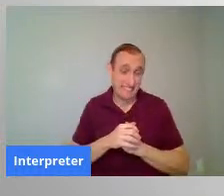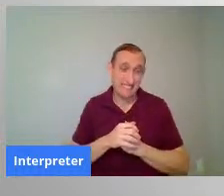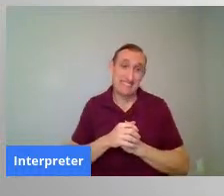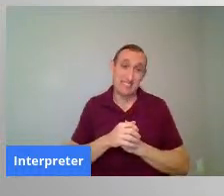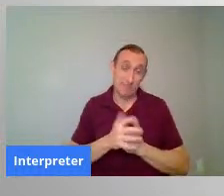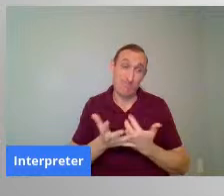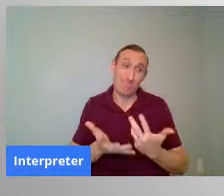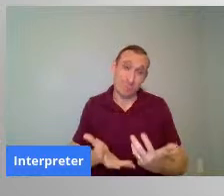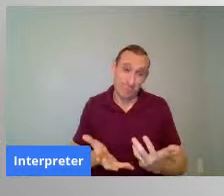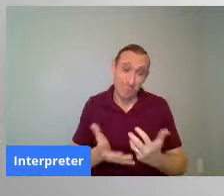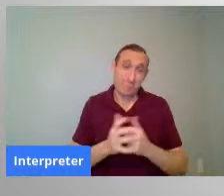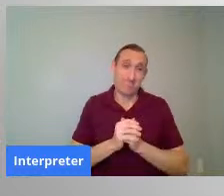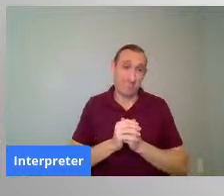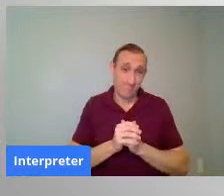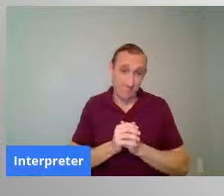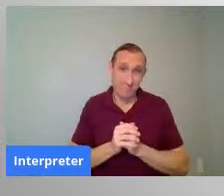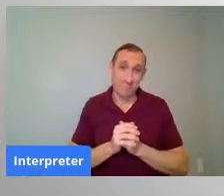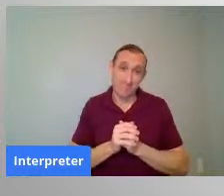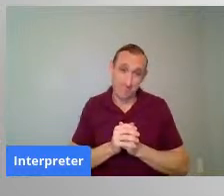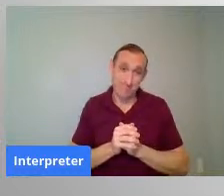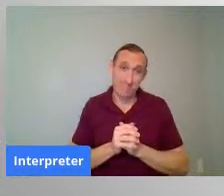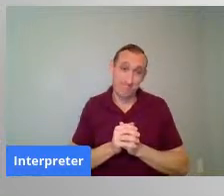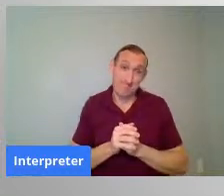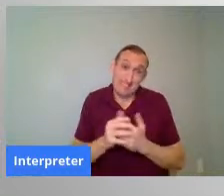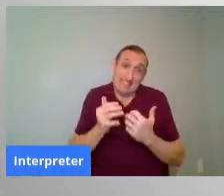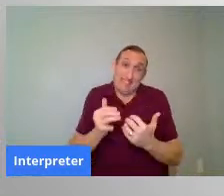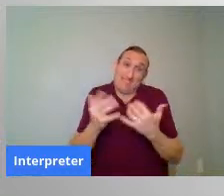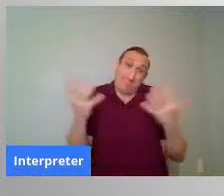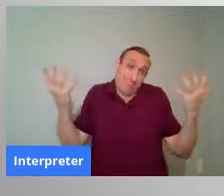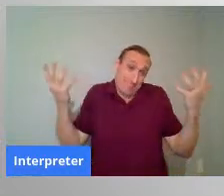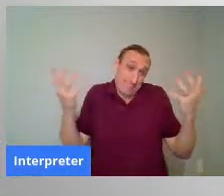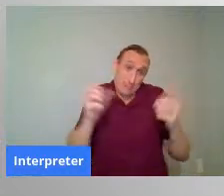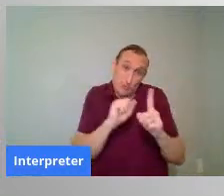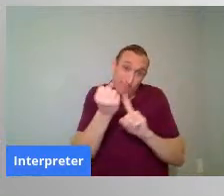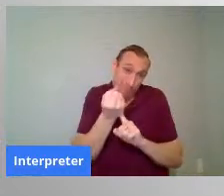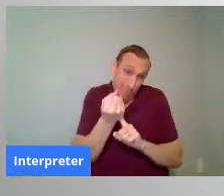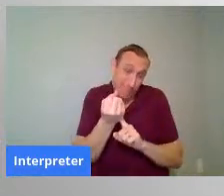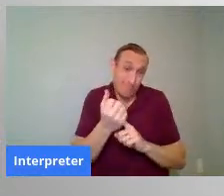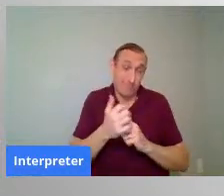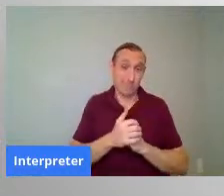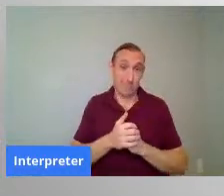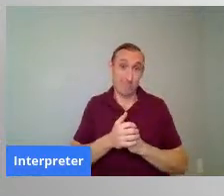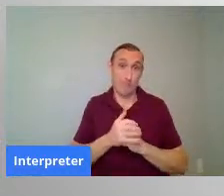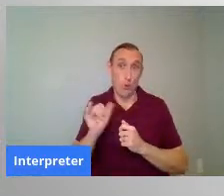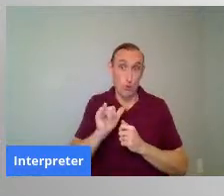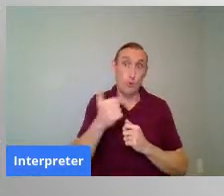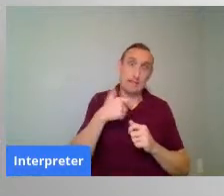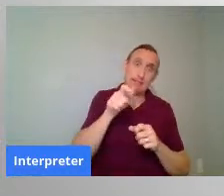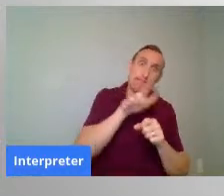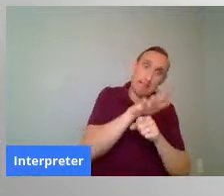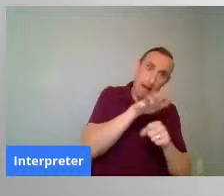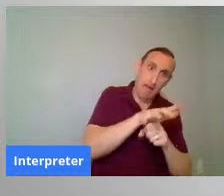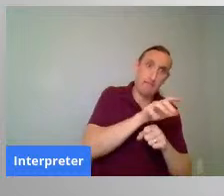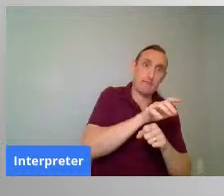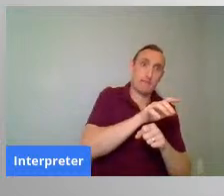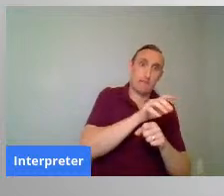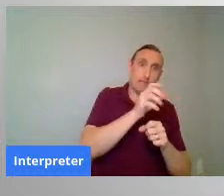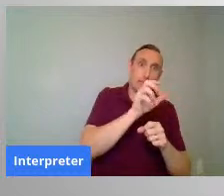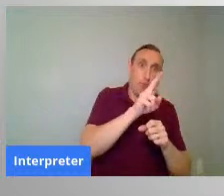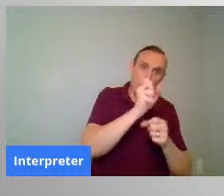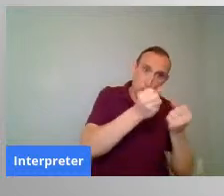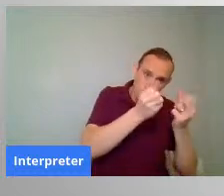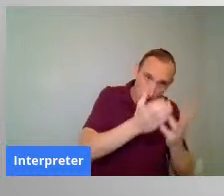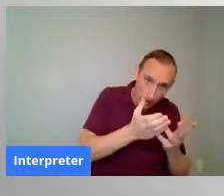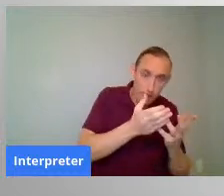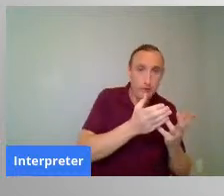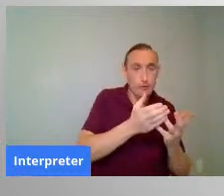that's the rub for us right now. And again, being able to get them there. But our team is committed